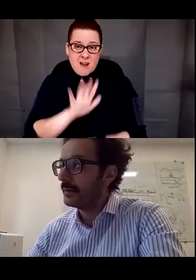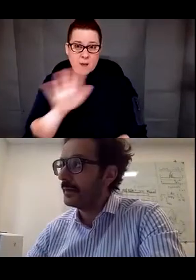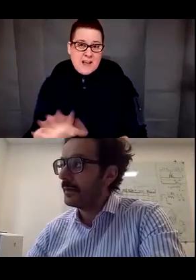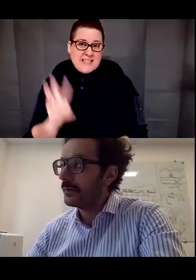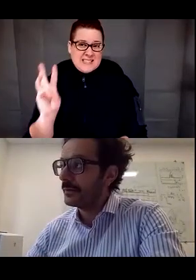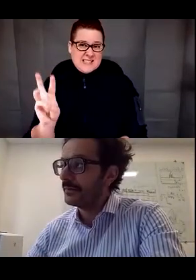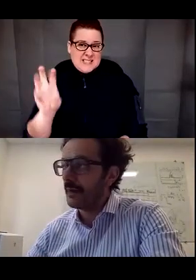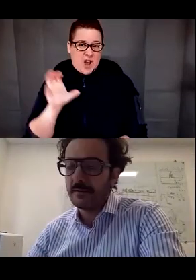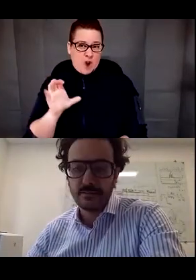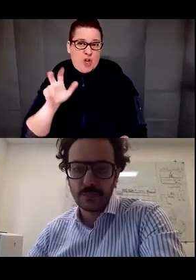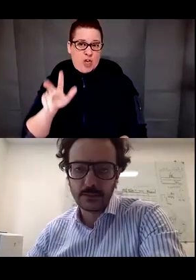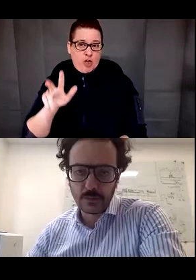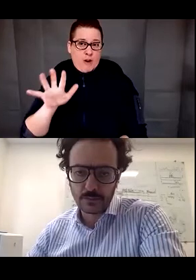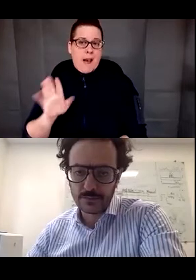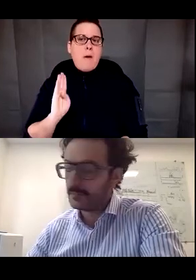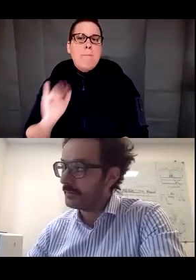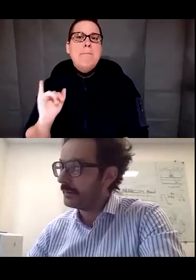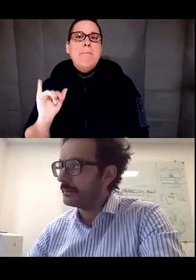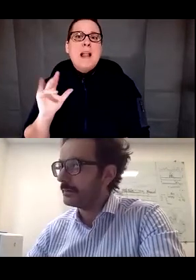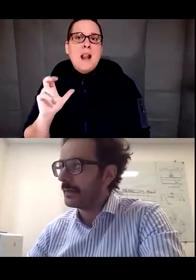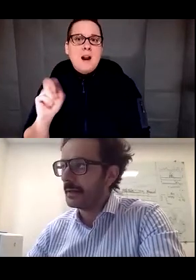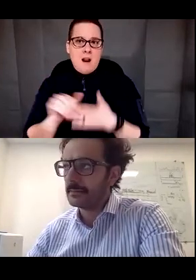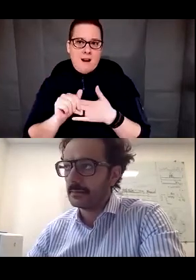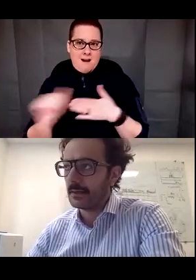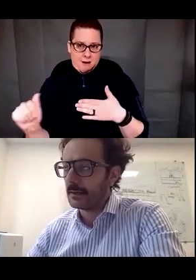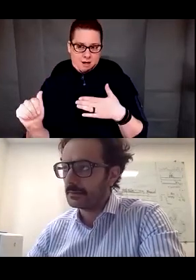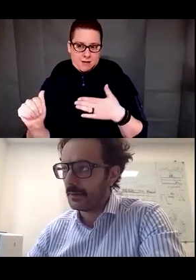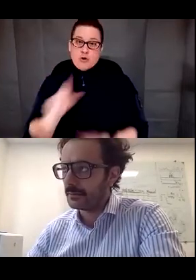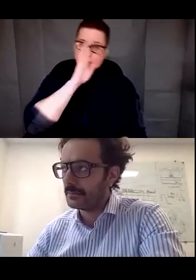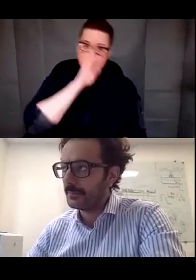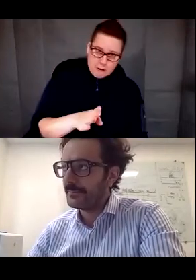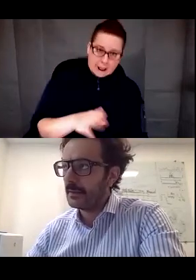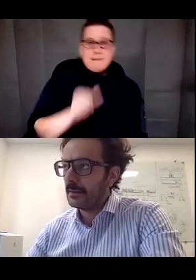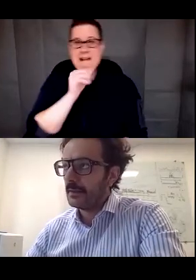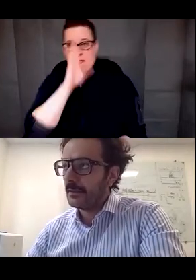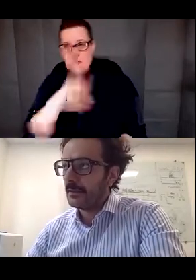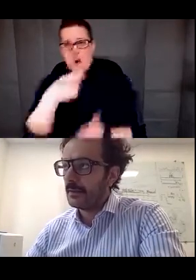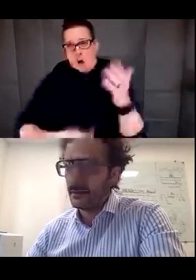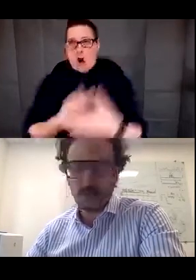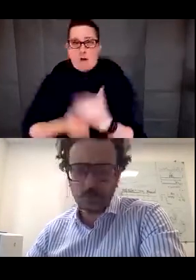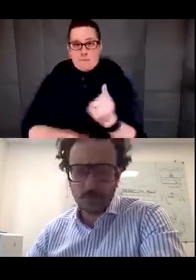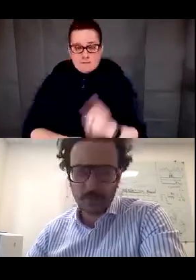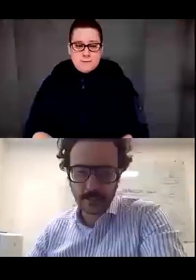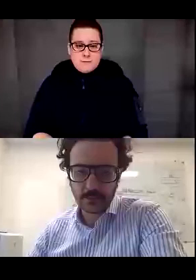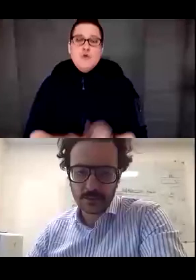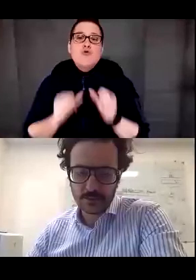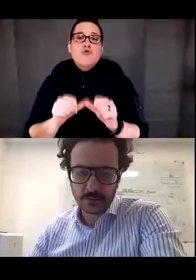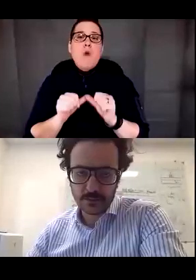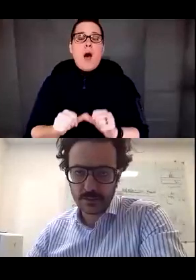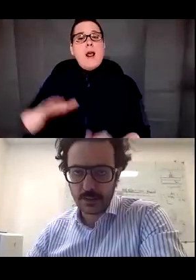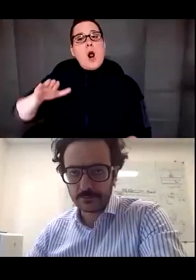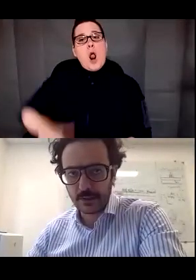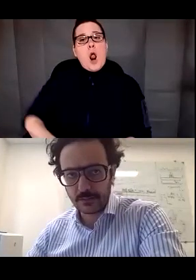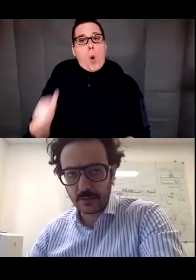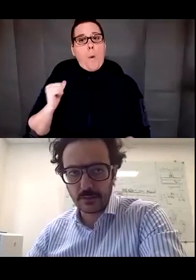$635 billion in direct and indirect cost. Chronic low back pain, which is a